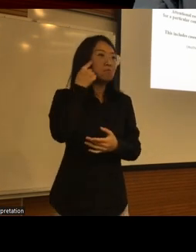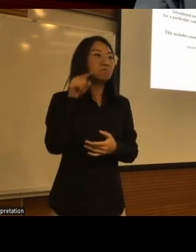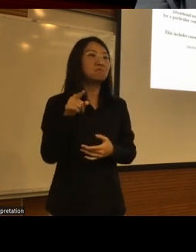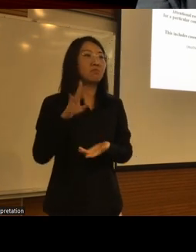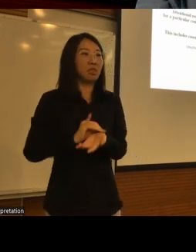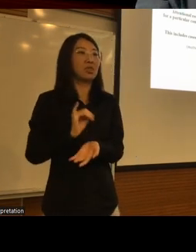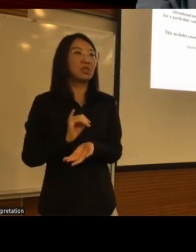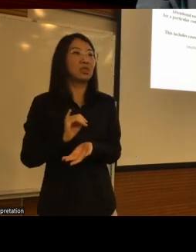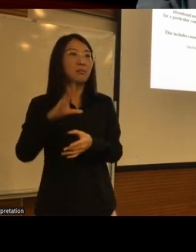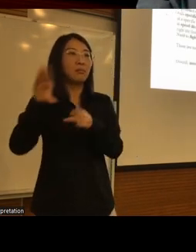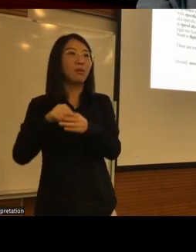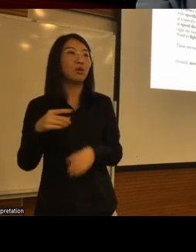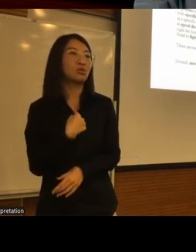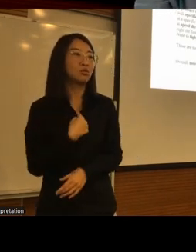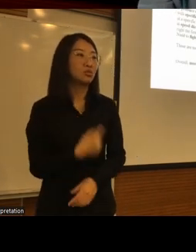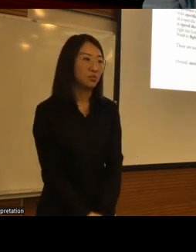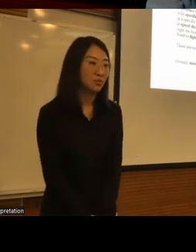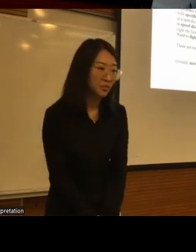that now.